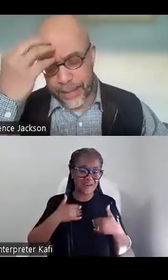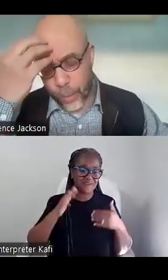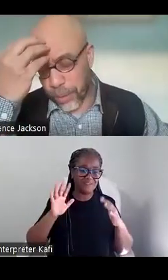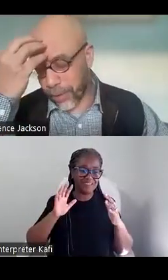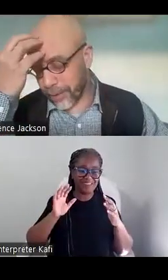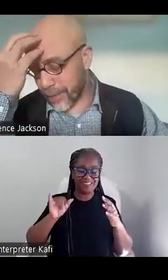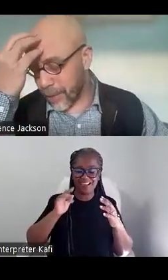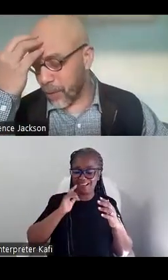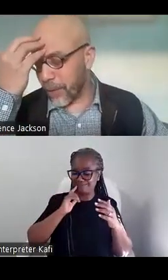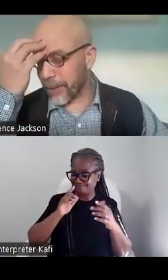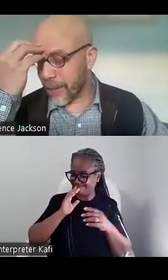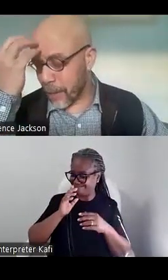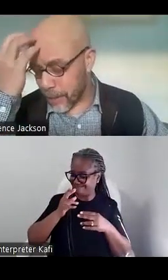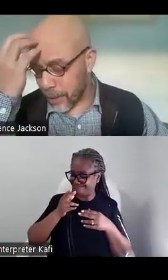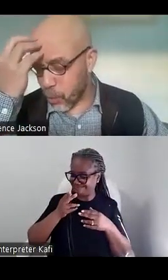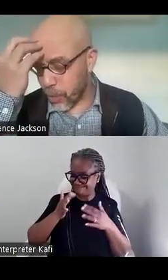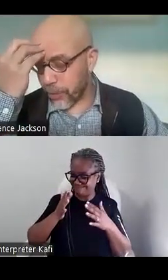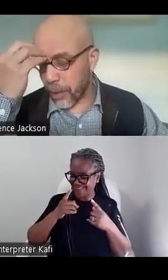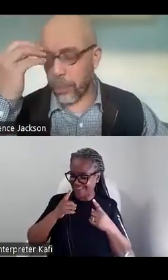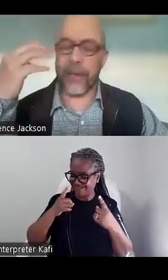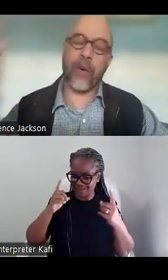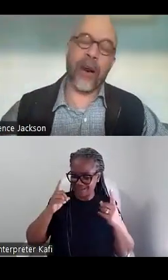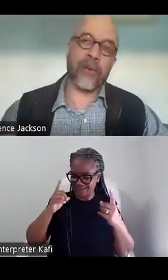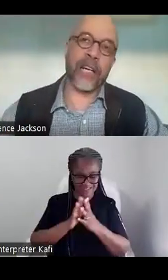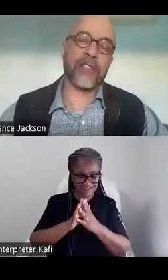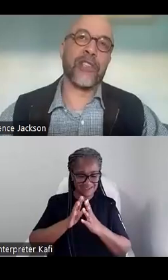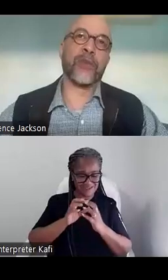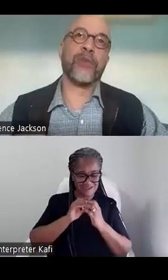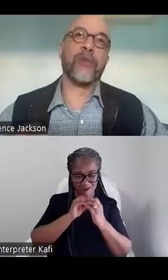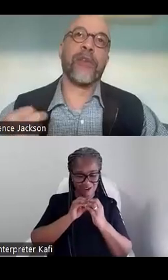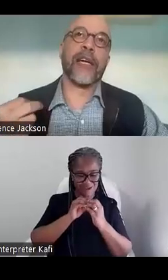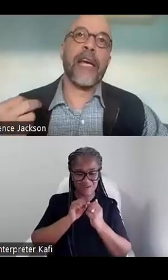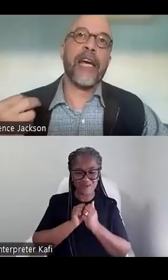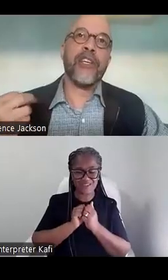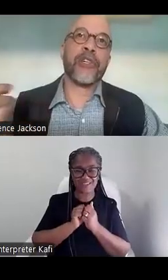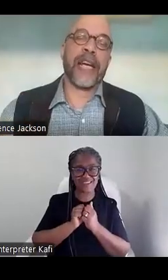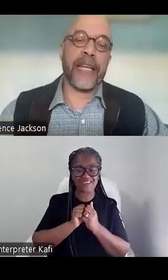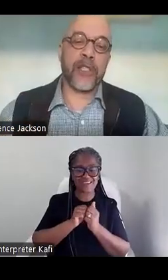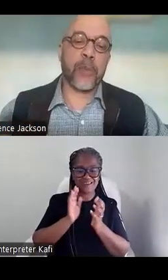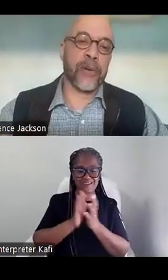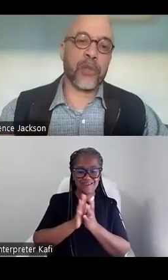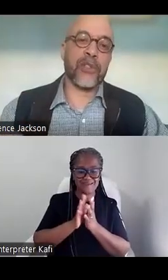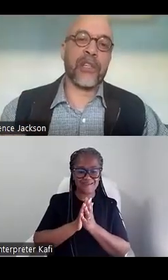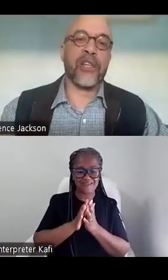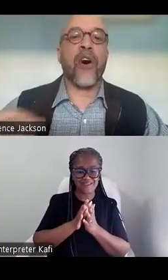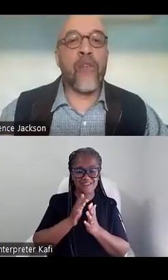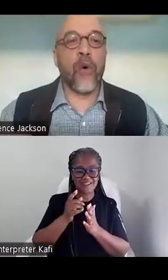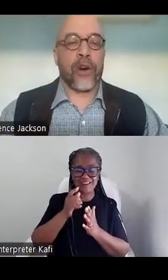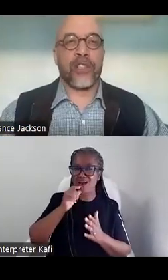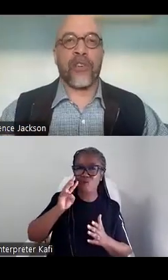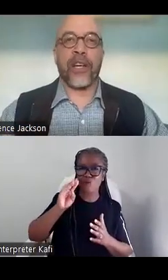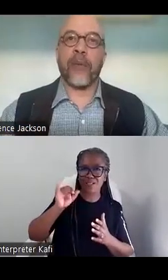it's not William Grant Still, it's another one of the celebrated choir directors, where she would be like, you're taking the spirituals and then you're